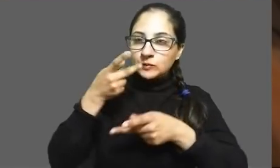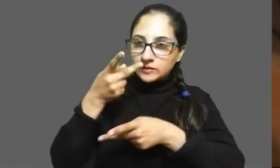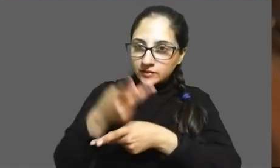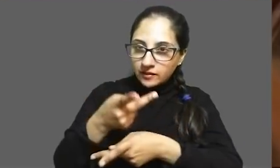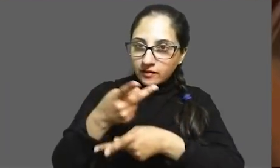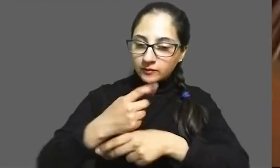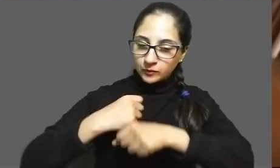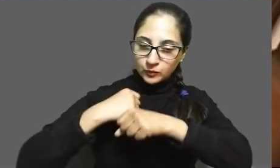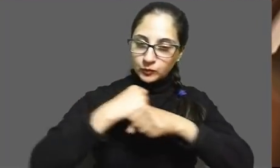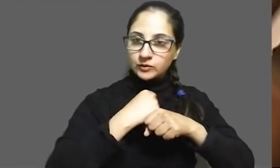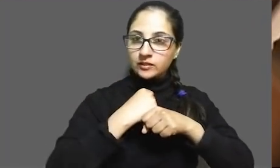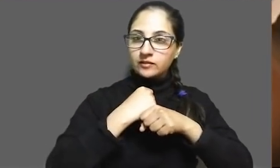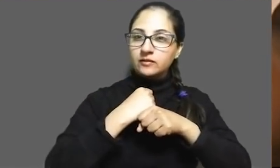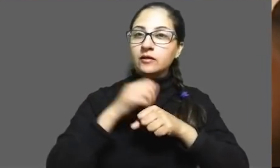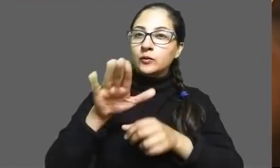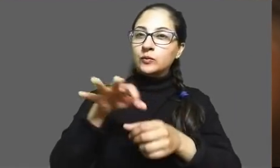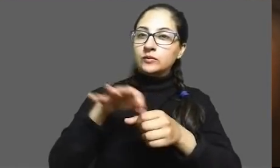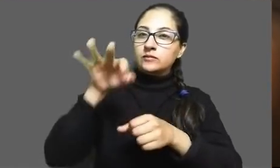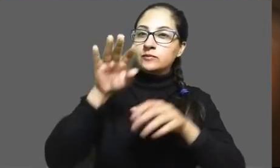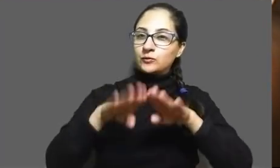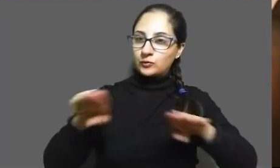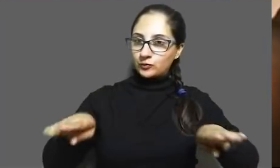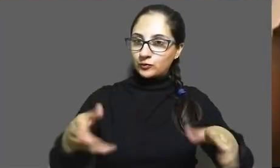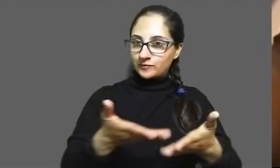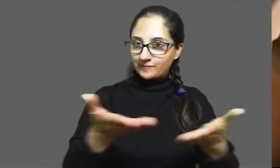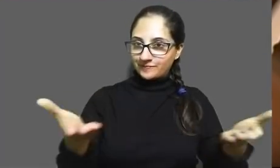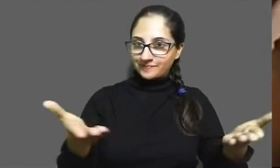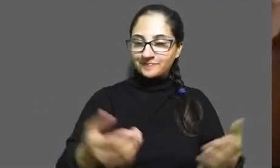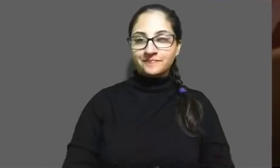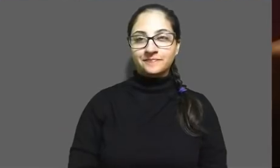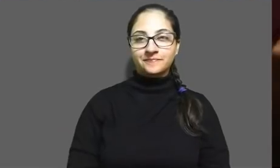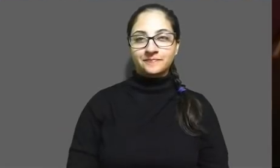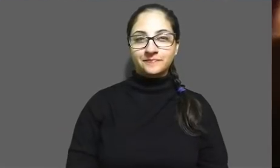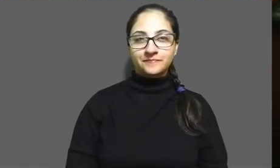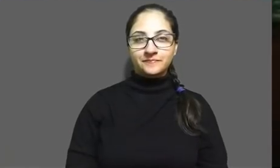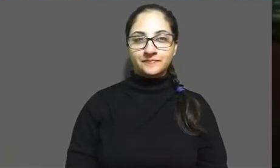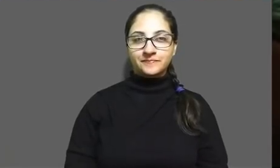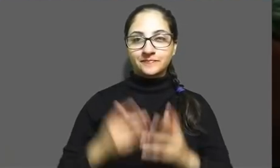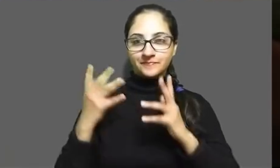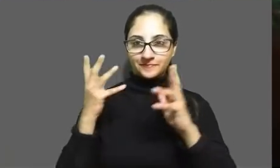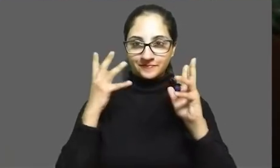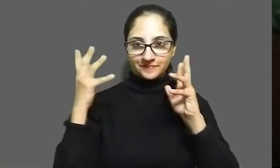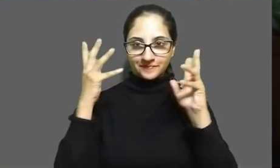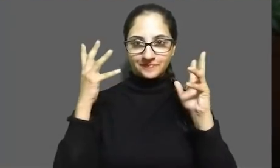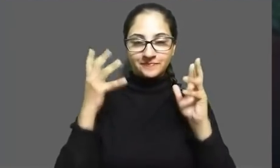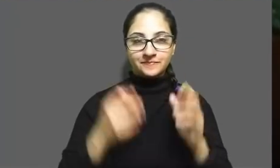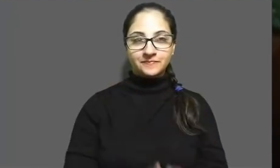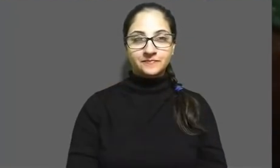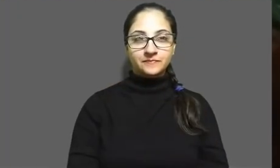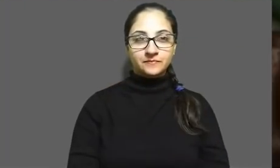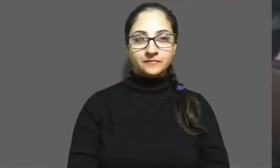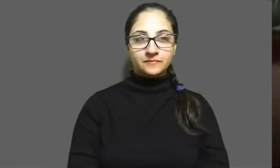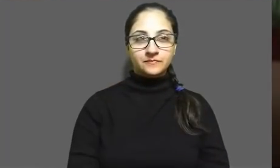warmth, nurturing, and protection of his murids.